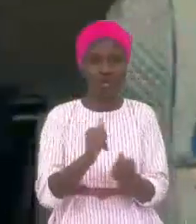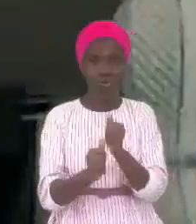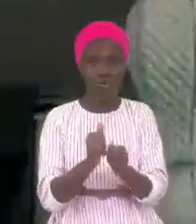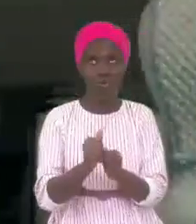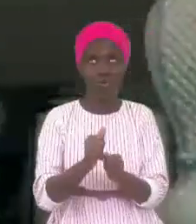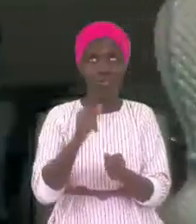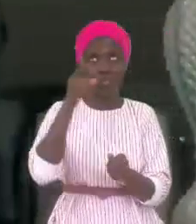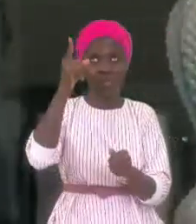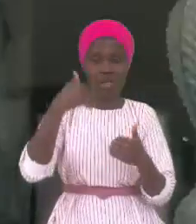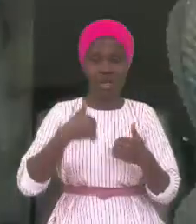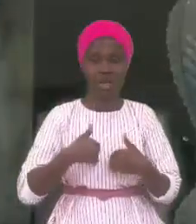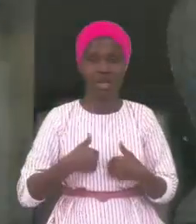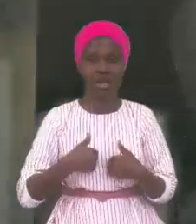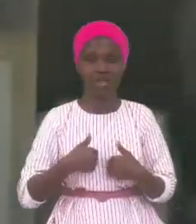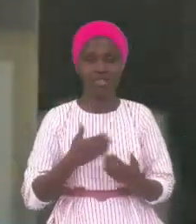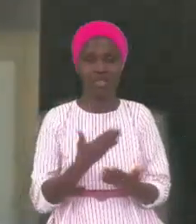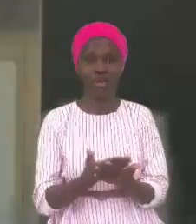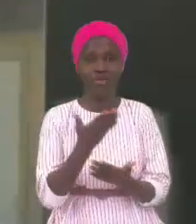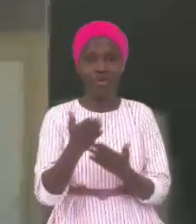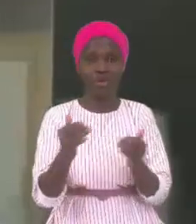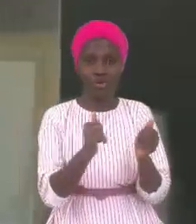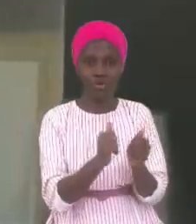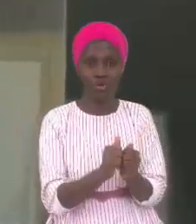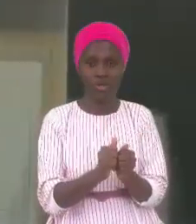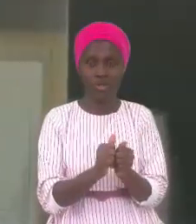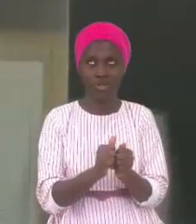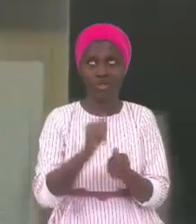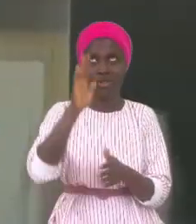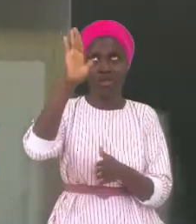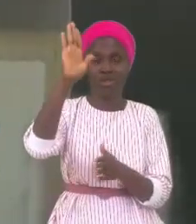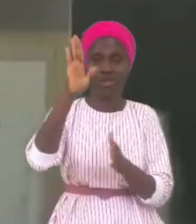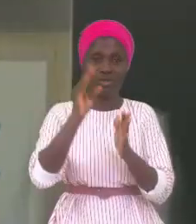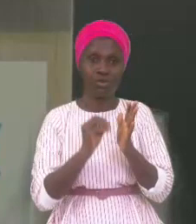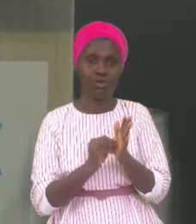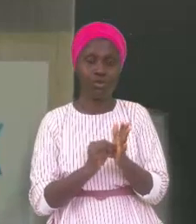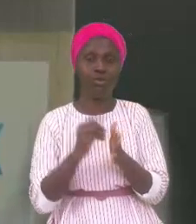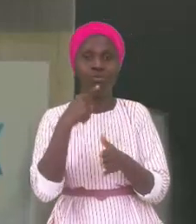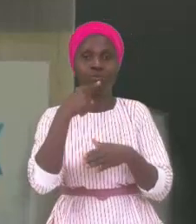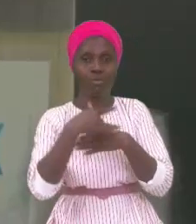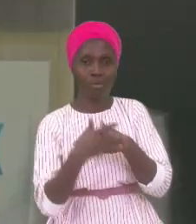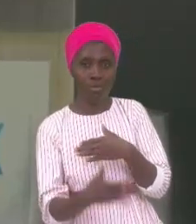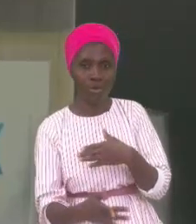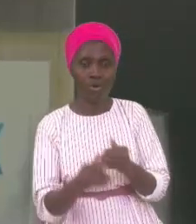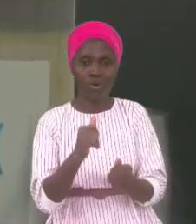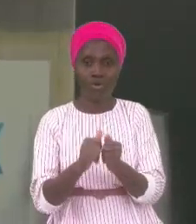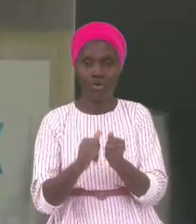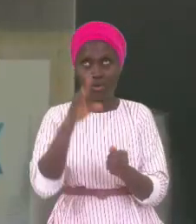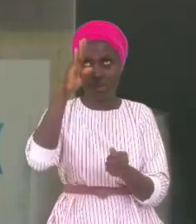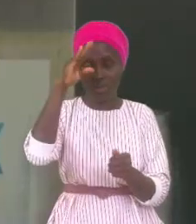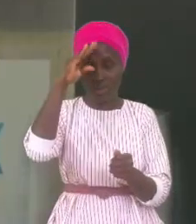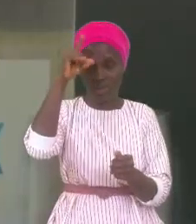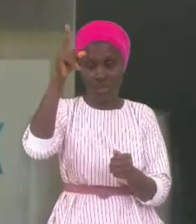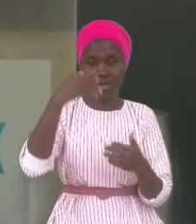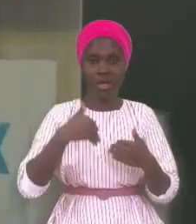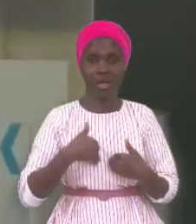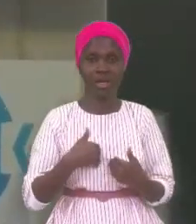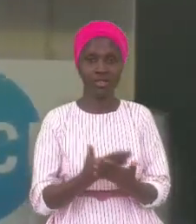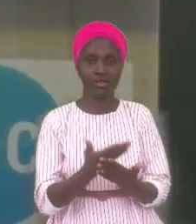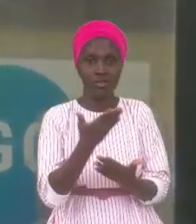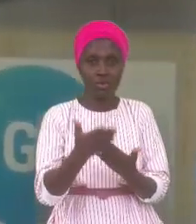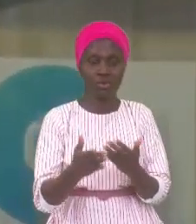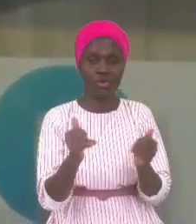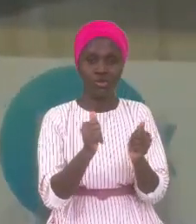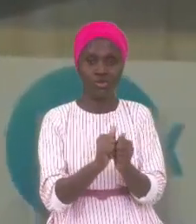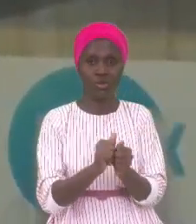purchased with his own blood. Which he has purchased with his own blood. I want to remind you of